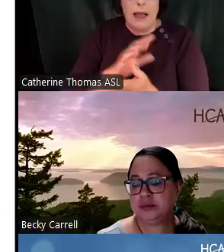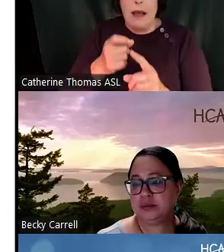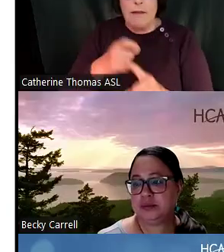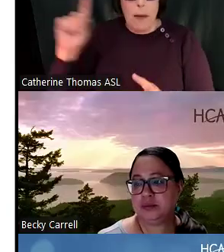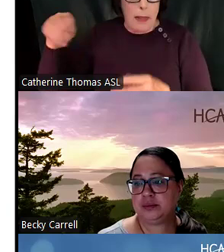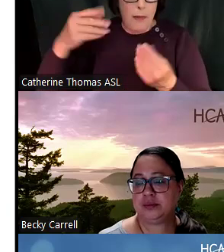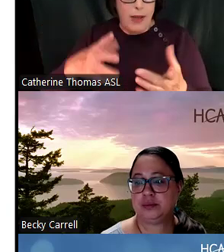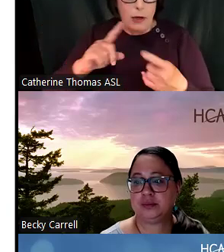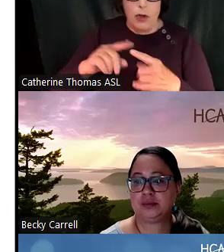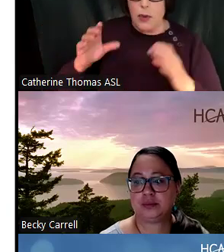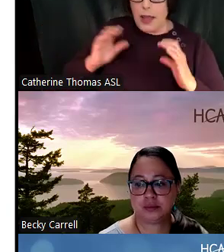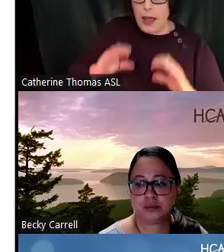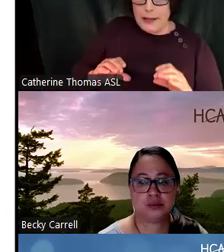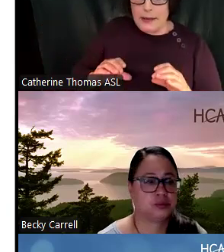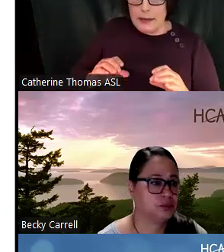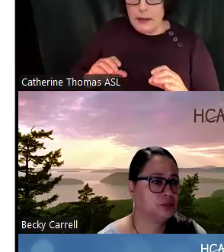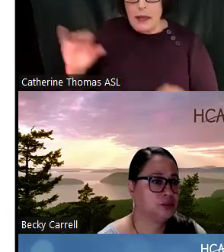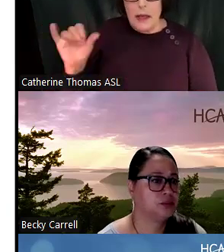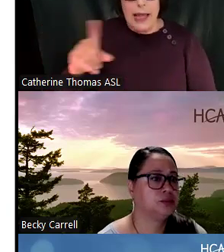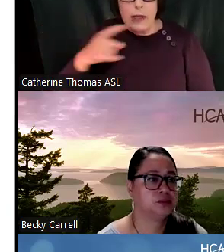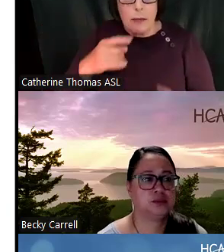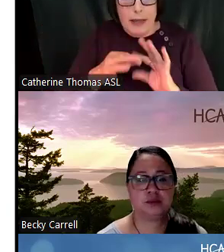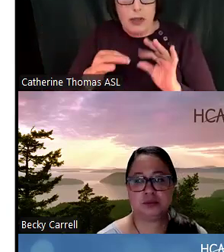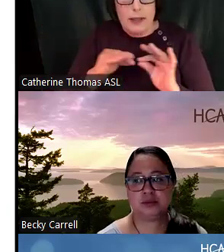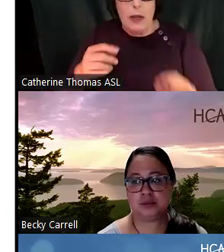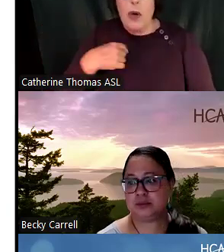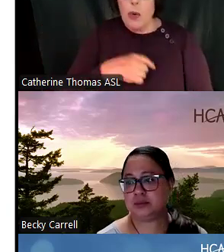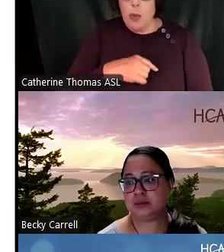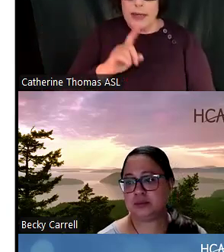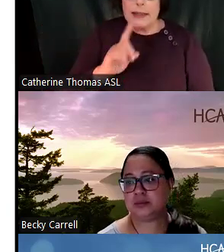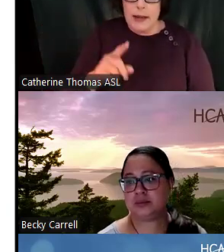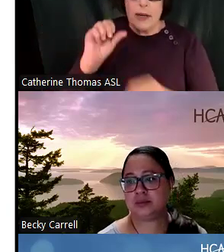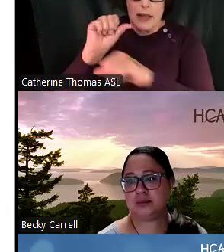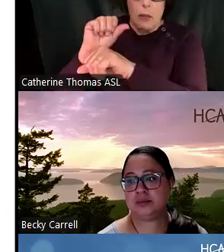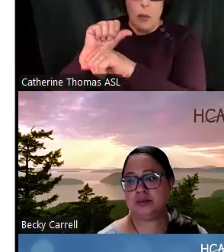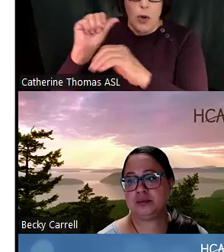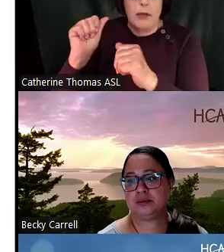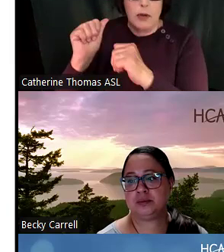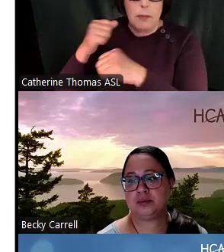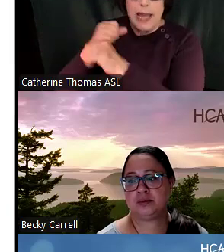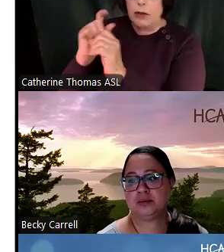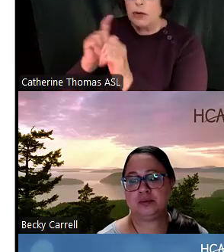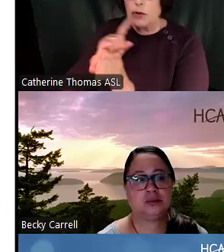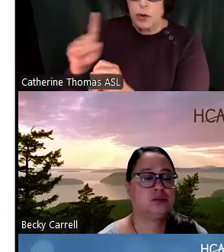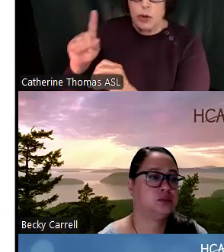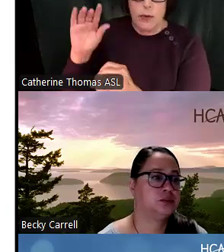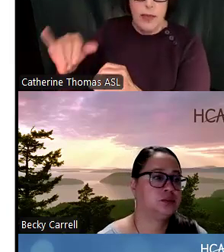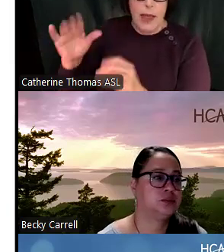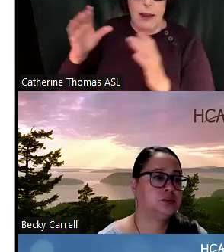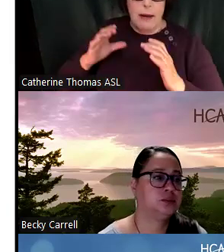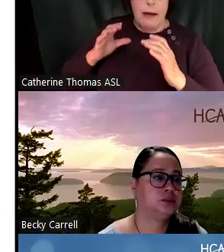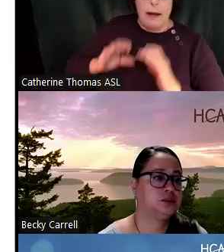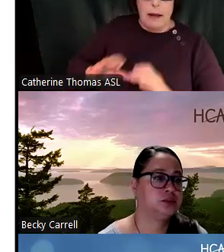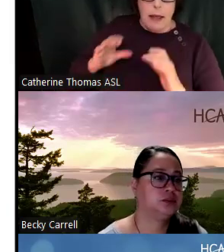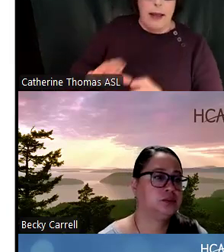there's, like you mentioned, we definitely work with to make sure that clients